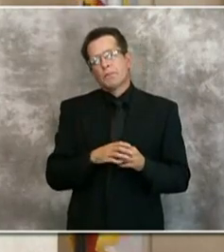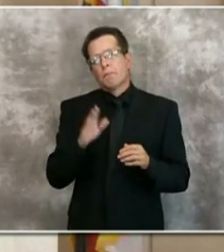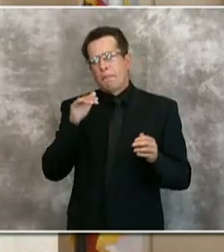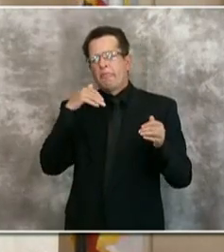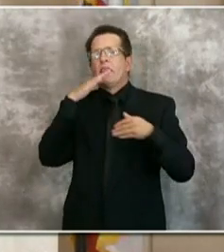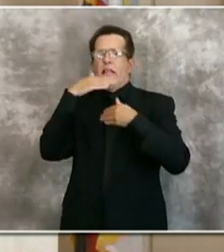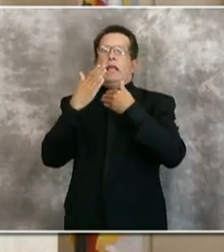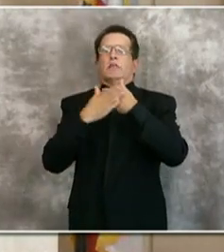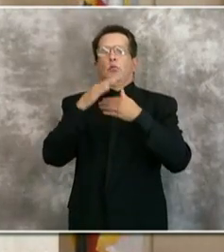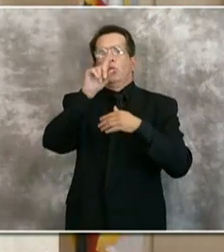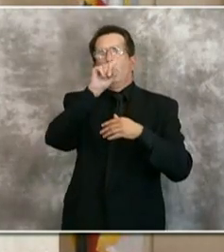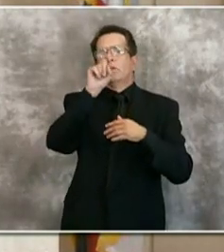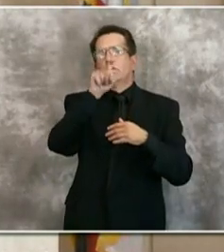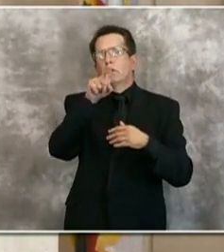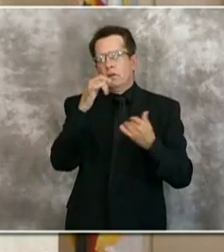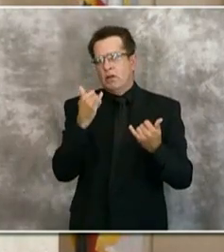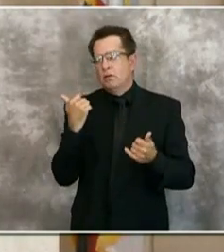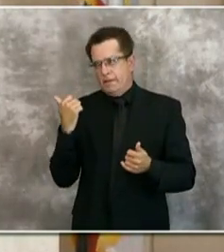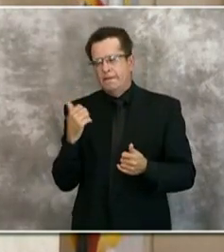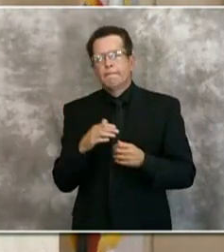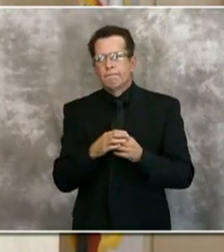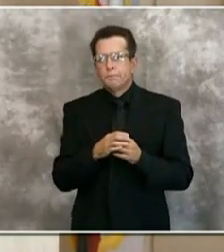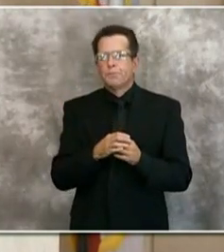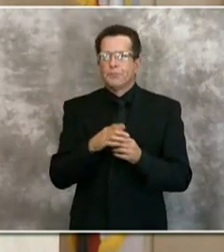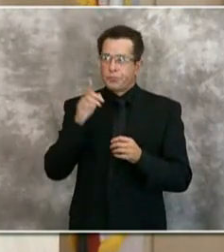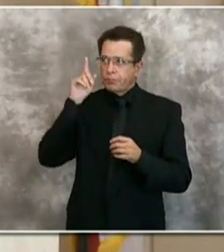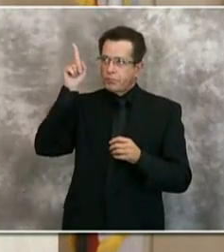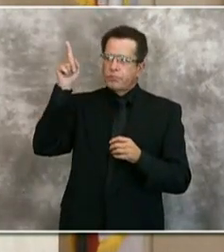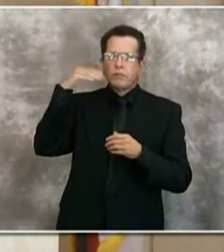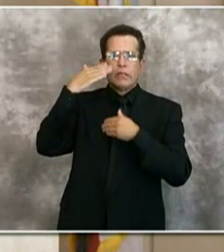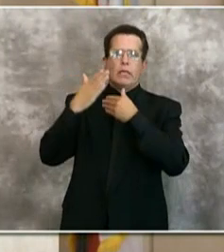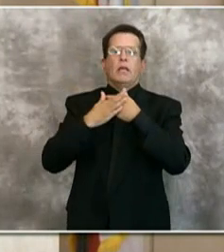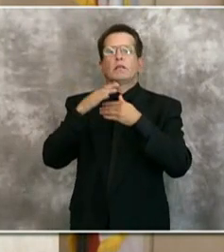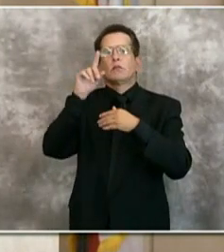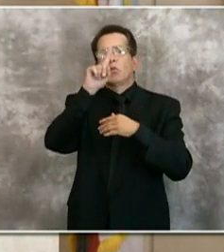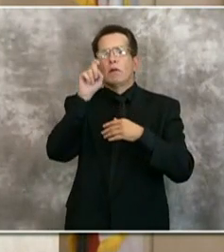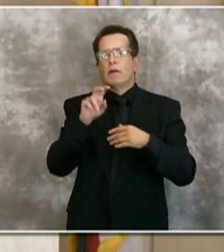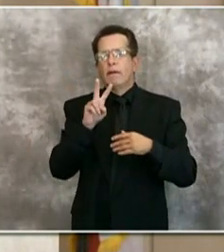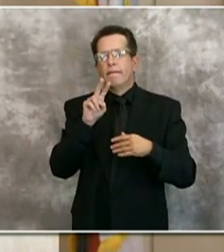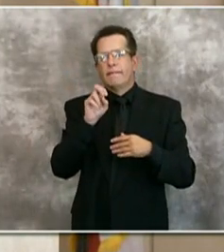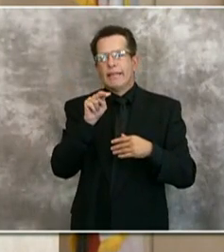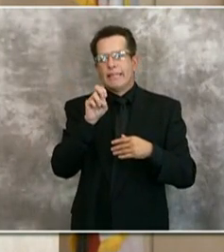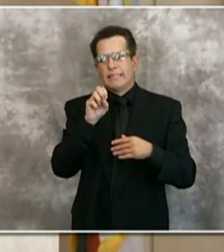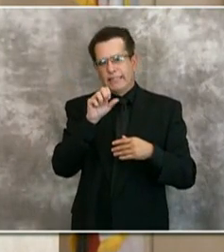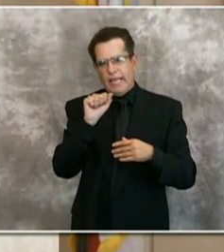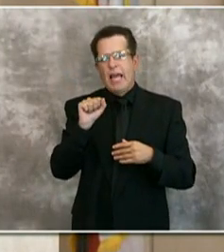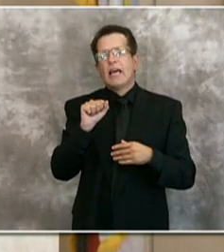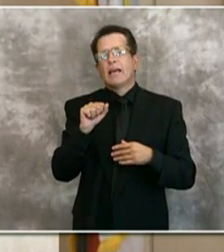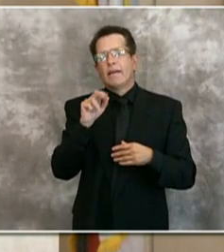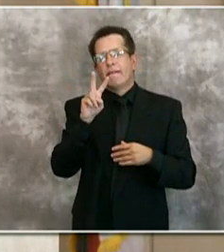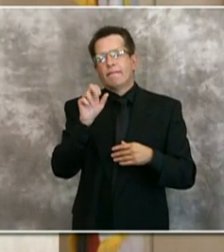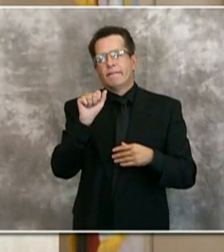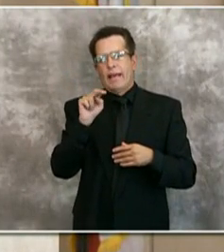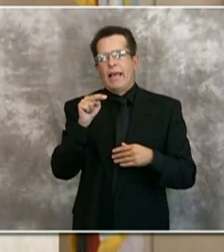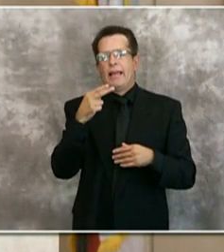Okay, we'll go to the next question. The next question will be from Vanessa Van Hefty with 10